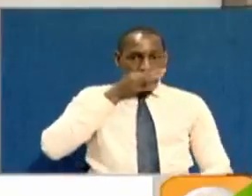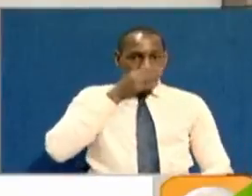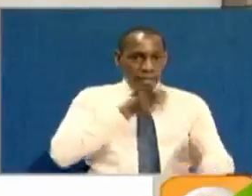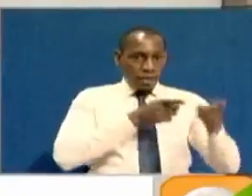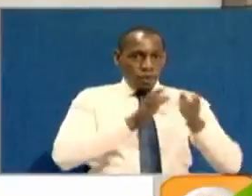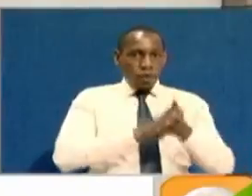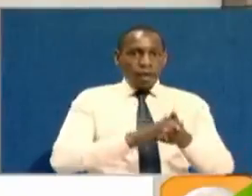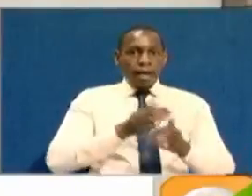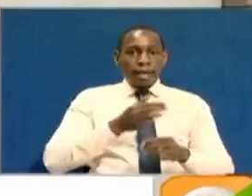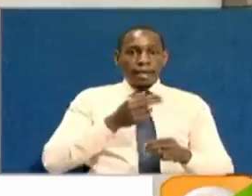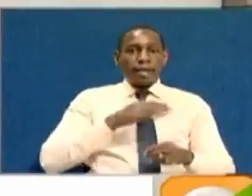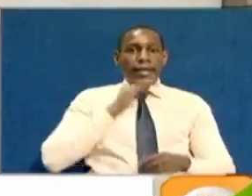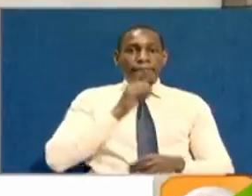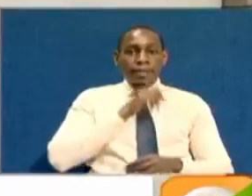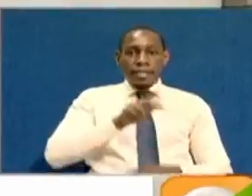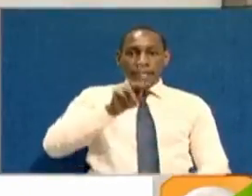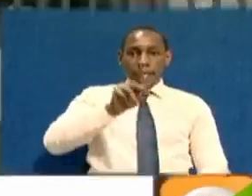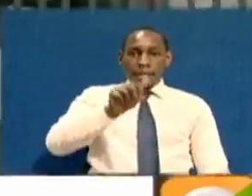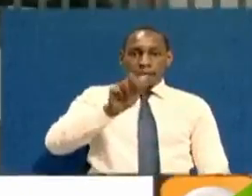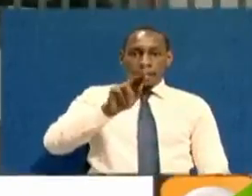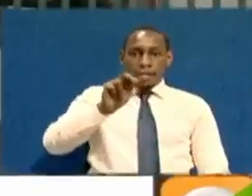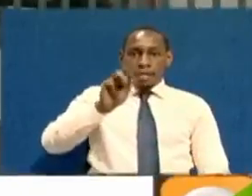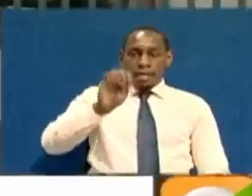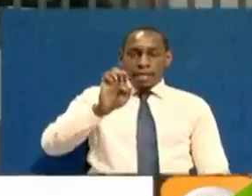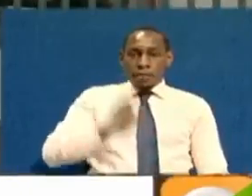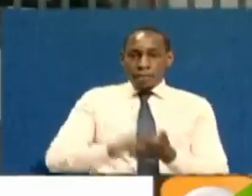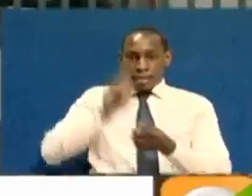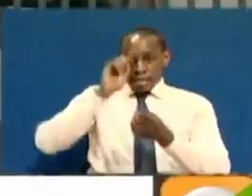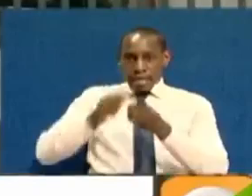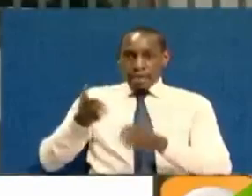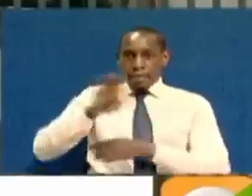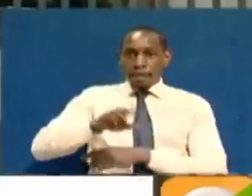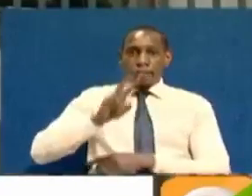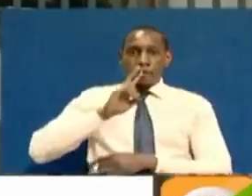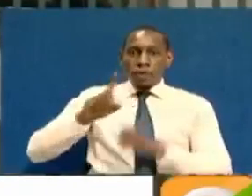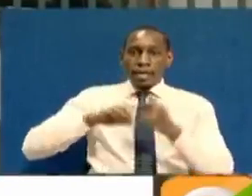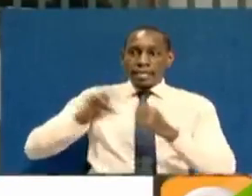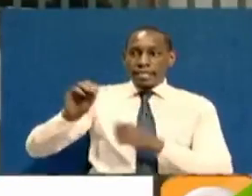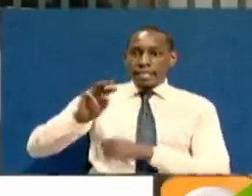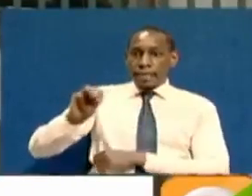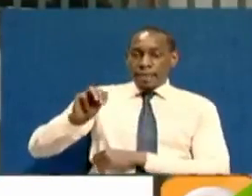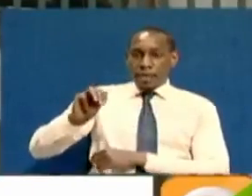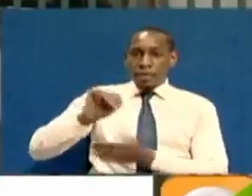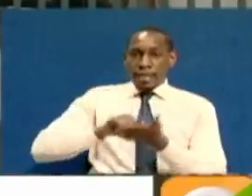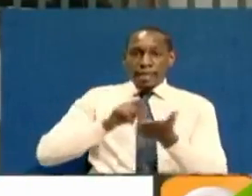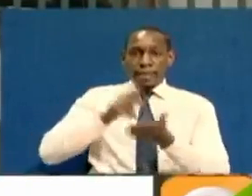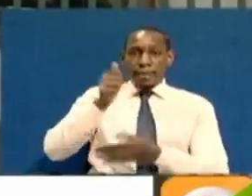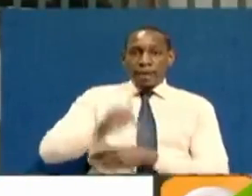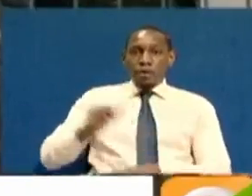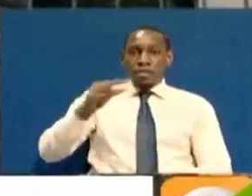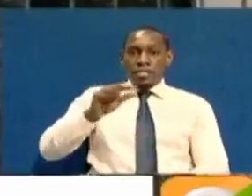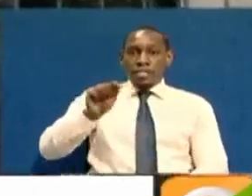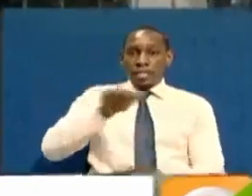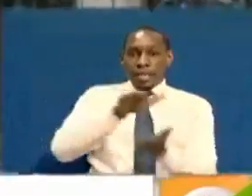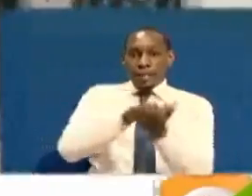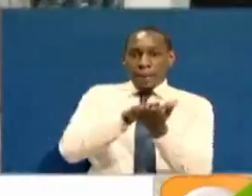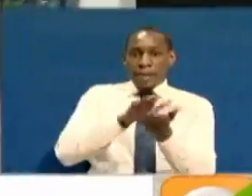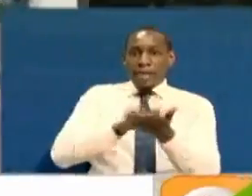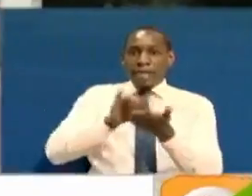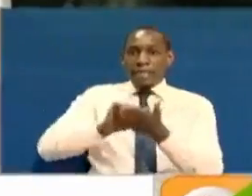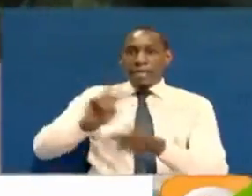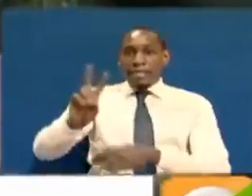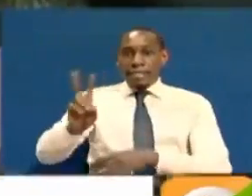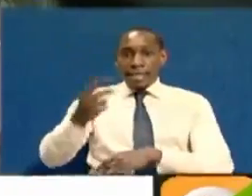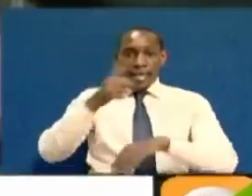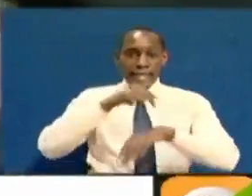Karume. The auction was aimed at recovering nearly 260 million shillings it owes to GT Bank. This marks the